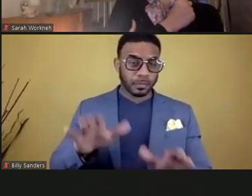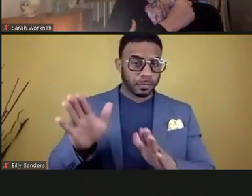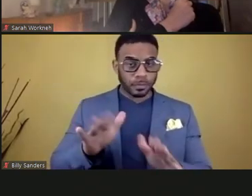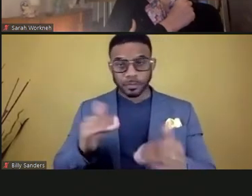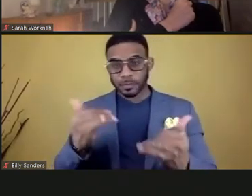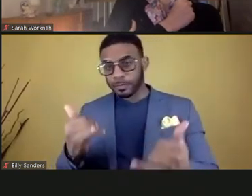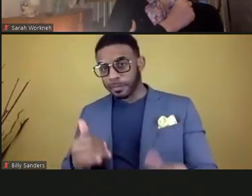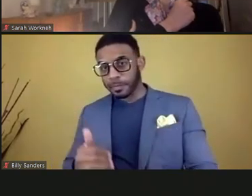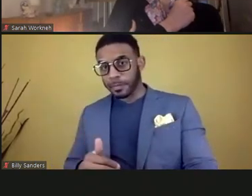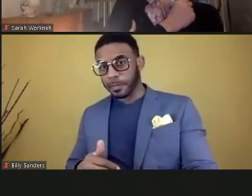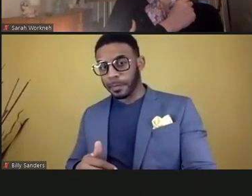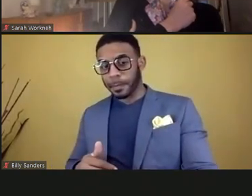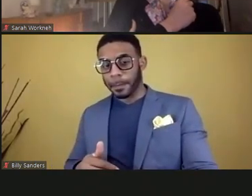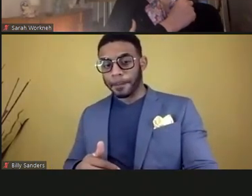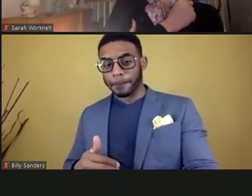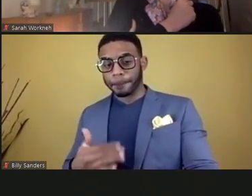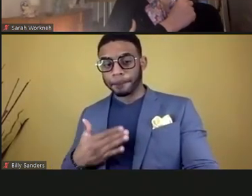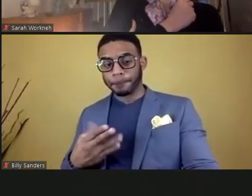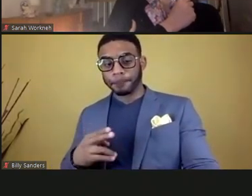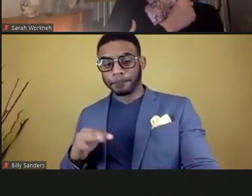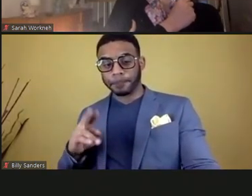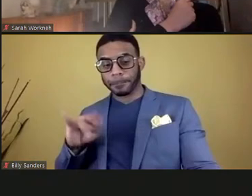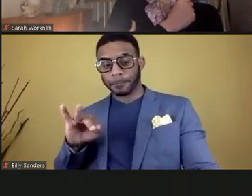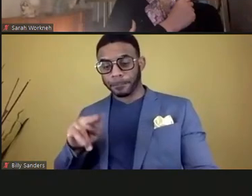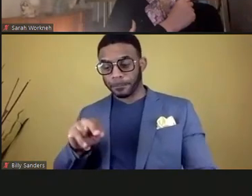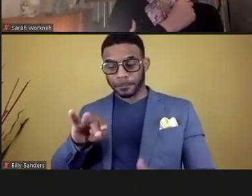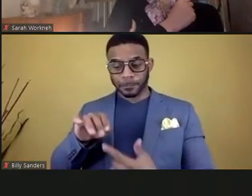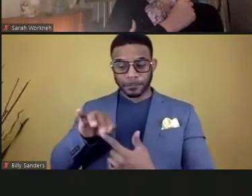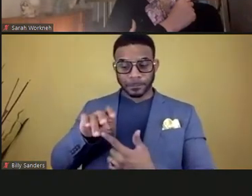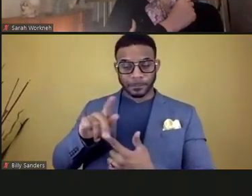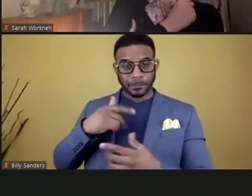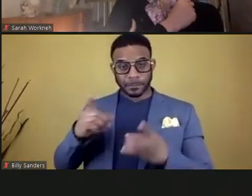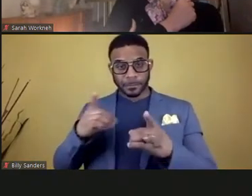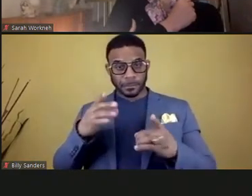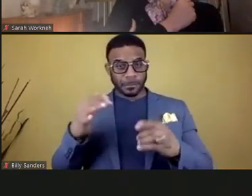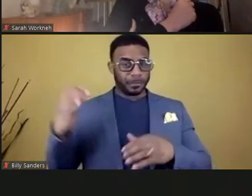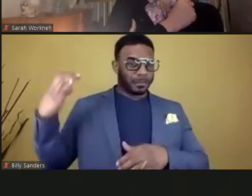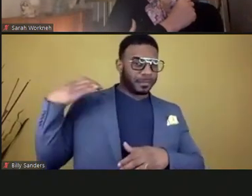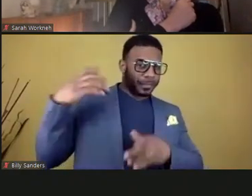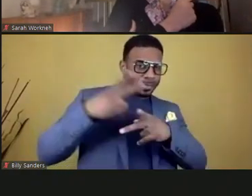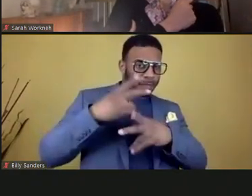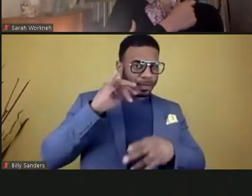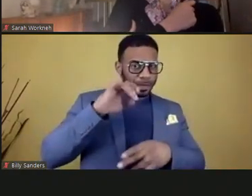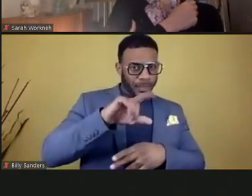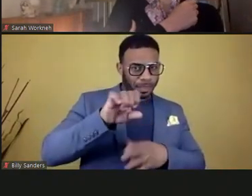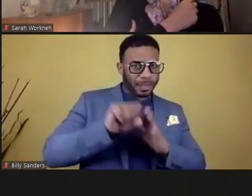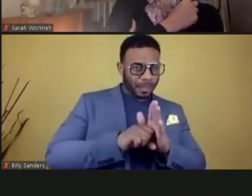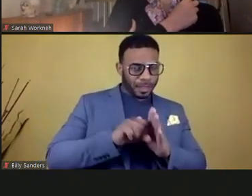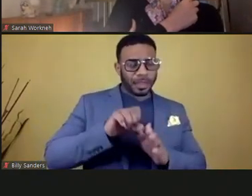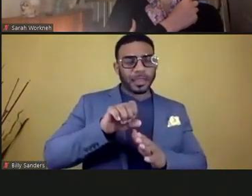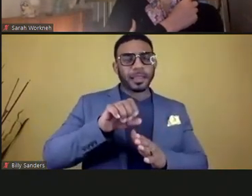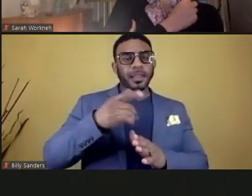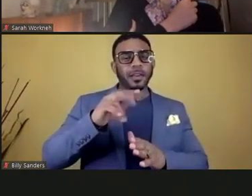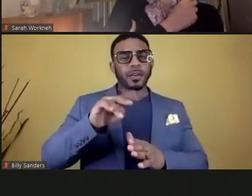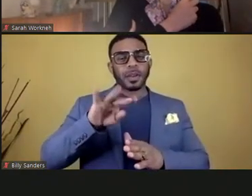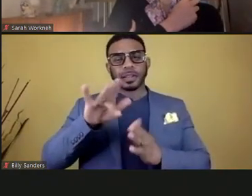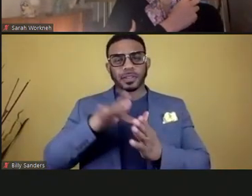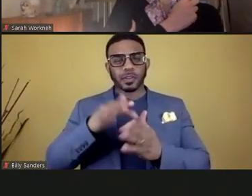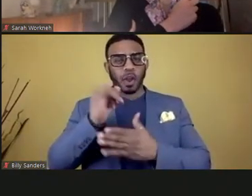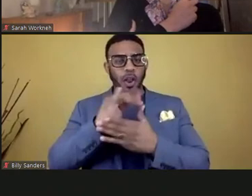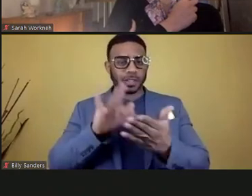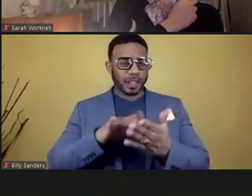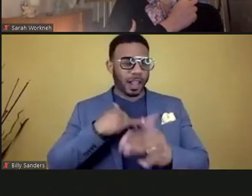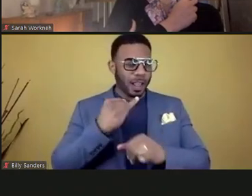today. My name is John Spiak, and I'm the director and chief curator at Cal State Fullerton's Grand Central Art Center, and